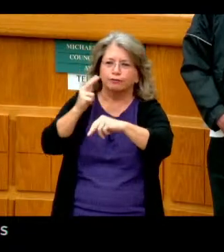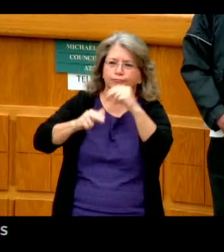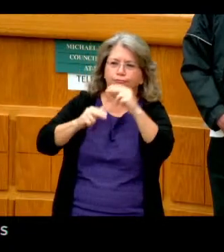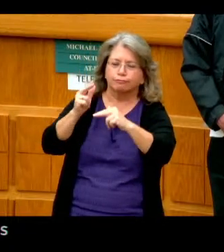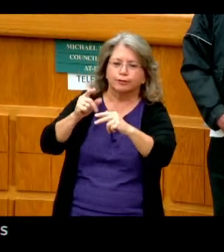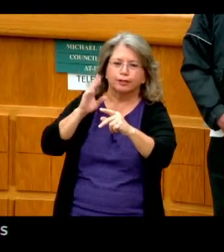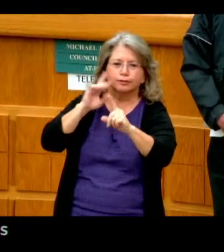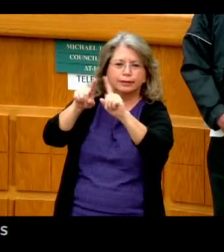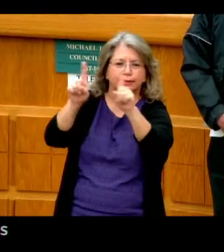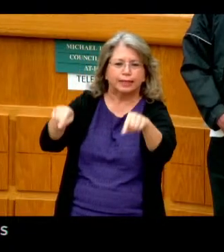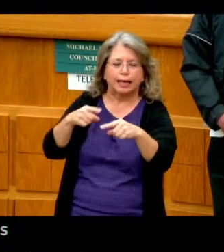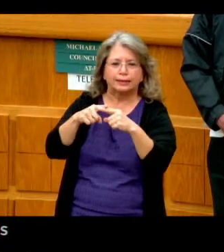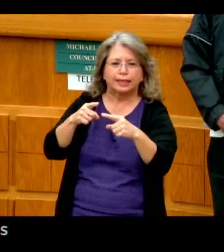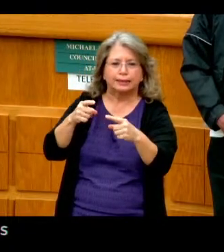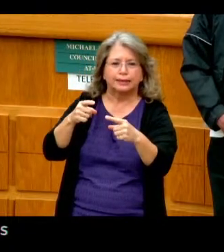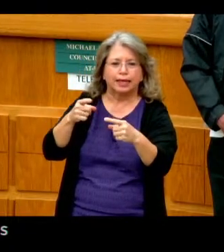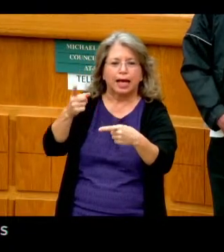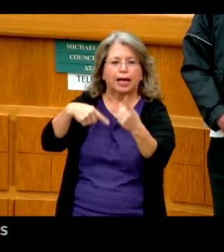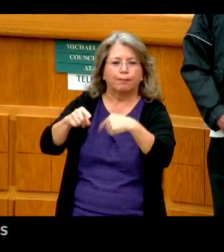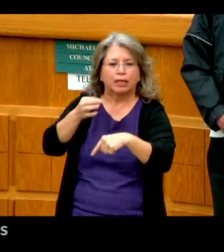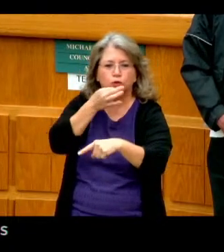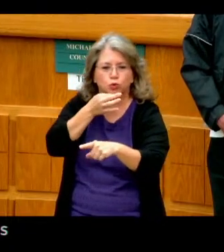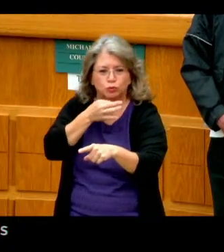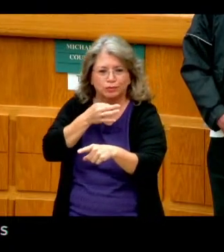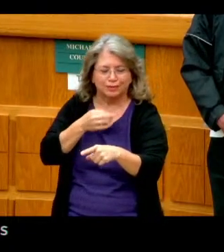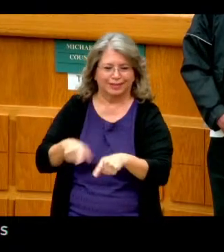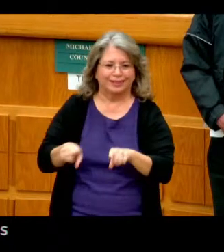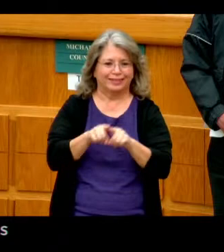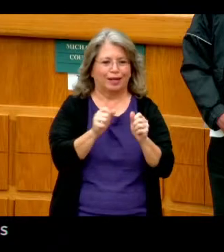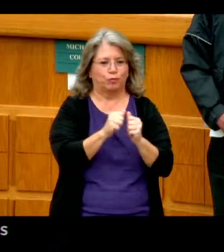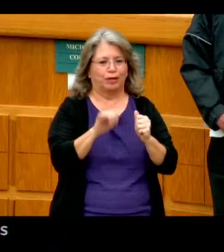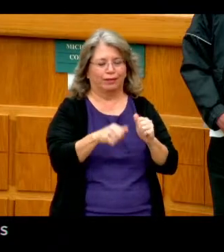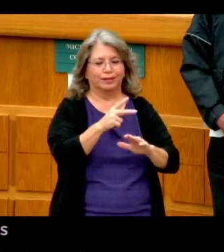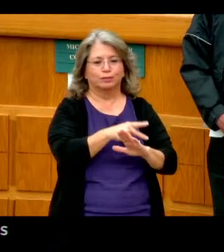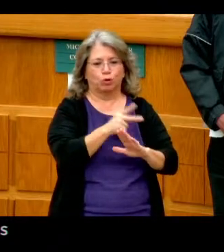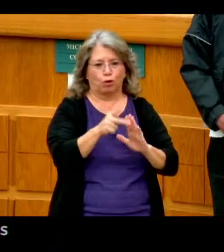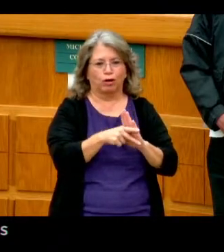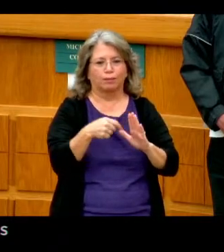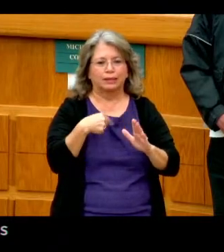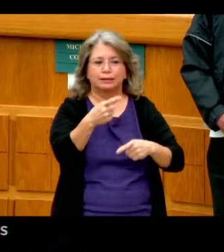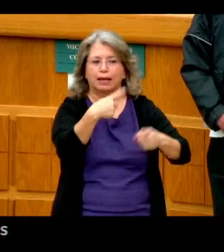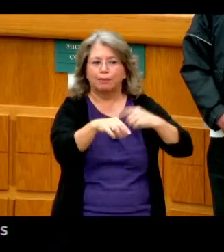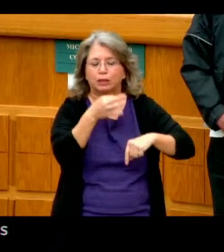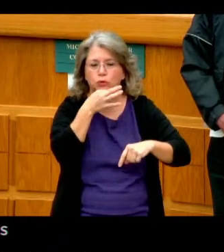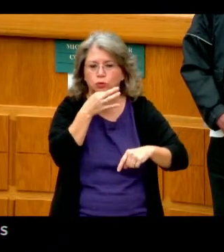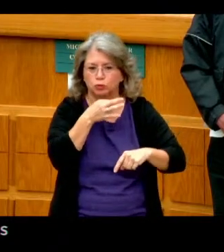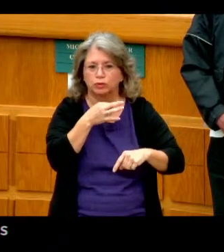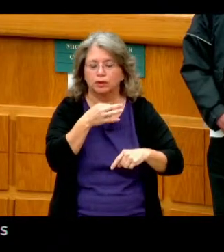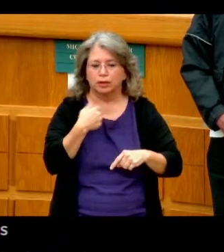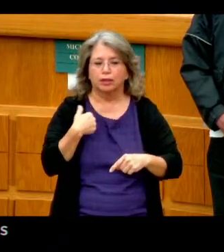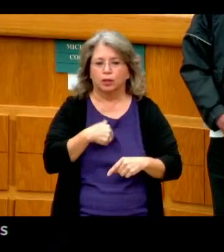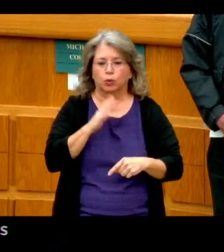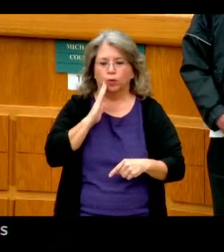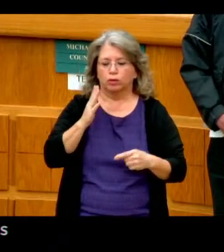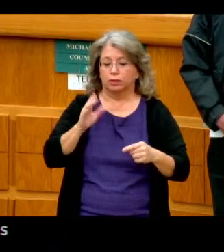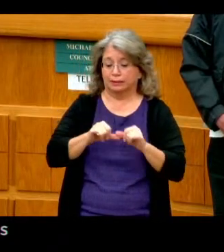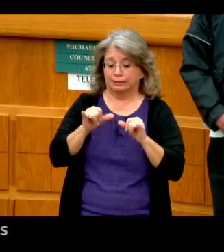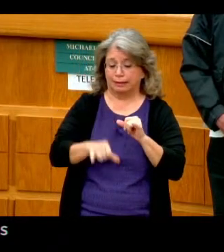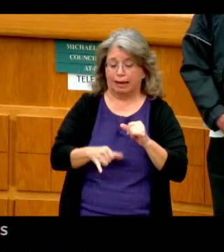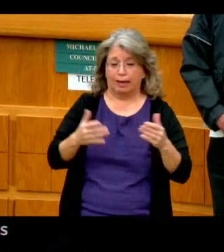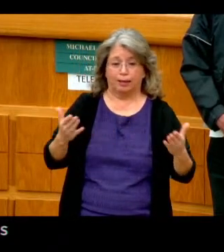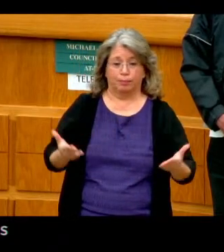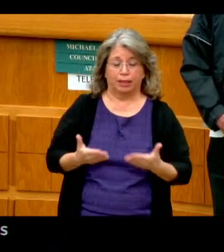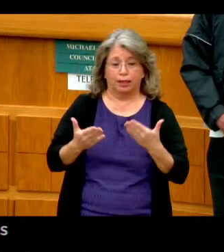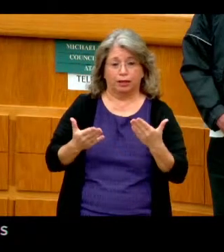plan, further information will be distributed. Myself and Chief Urban will be available for questions at the conclusion of the briefing. I return the